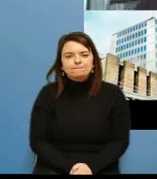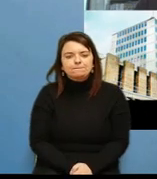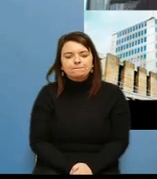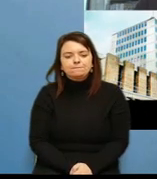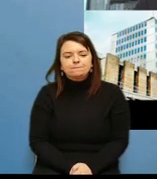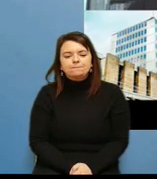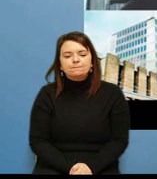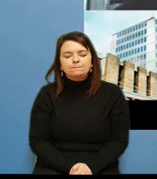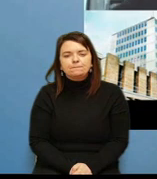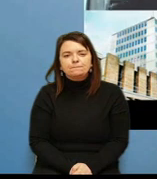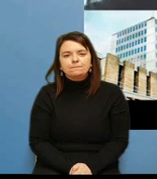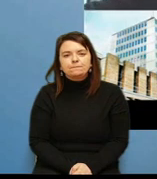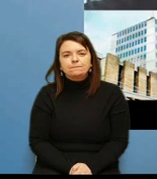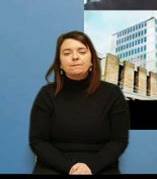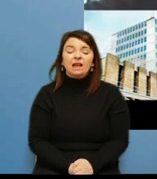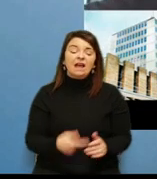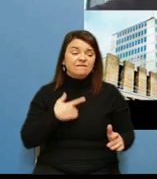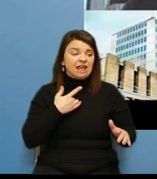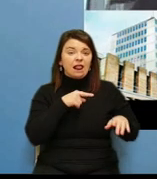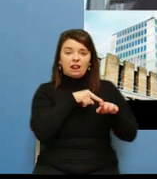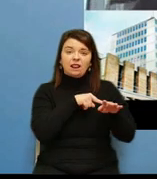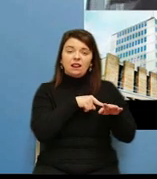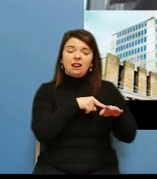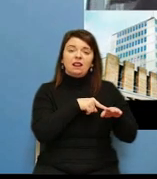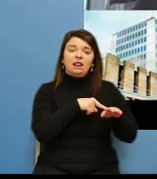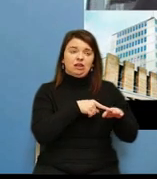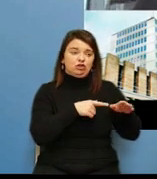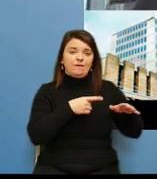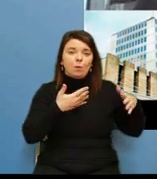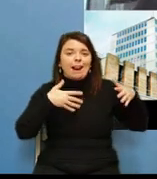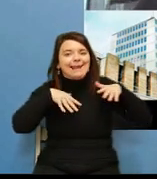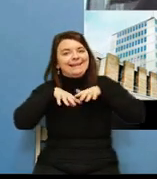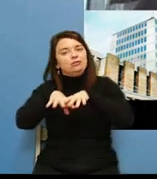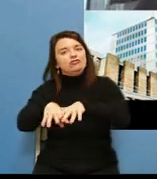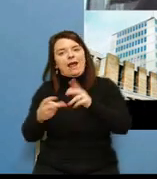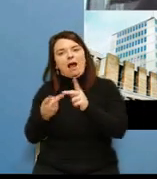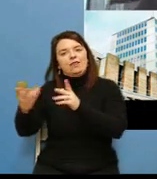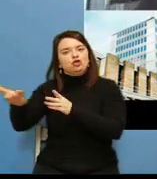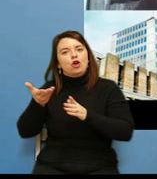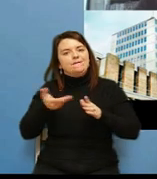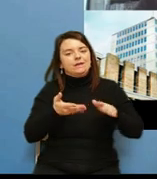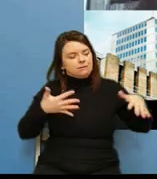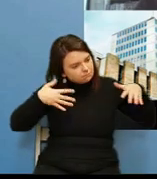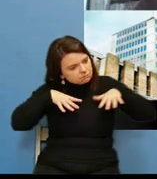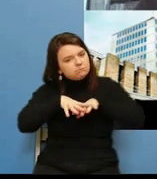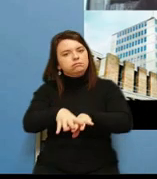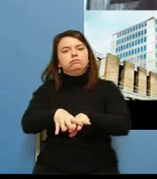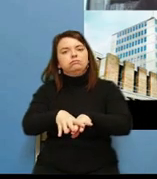on. I think we do see it very much as integrating with services. I think Sadie's